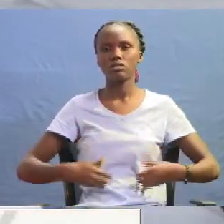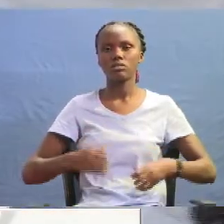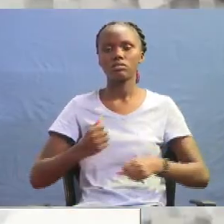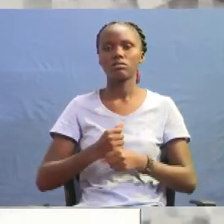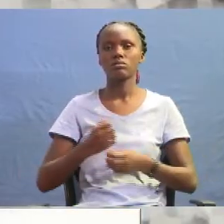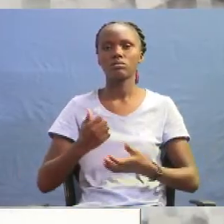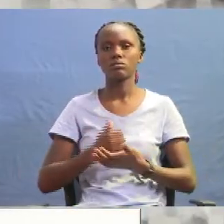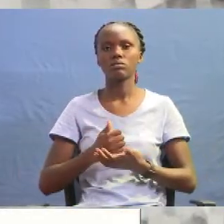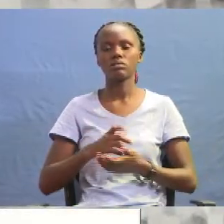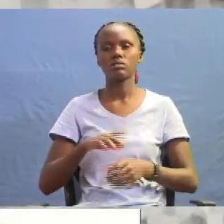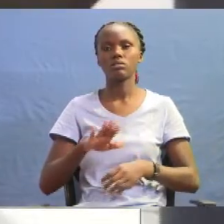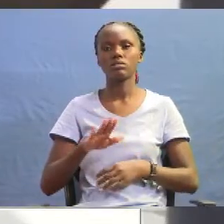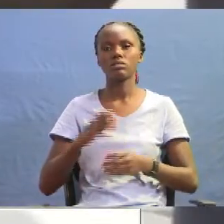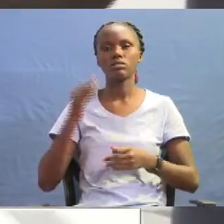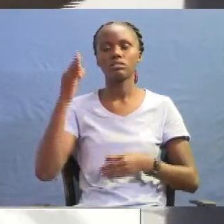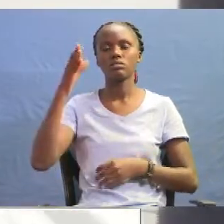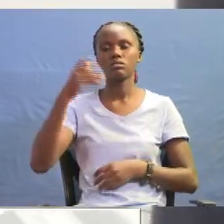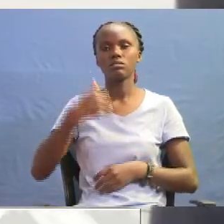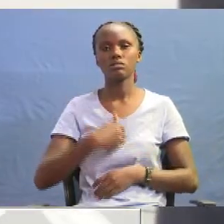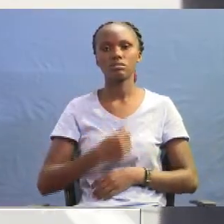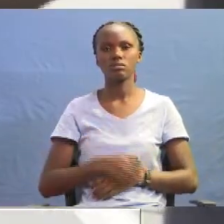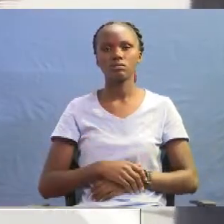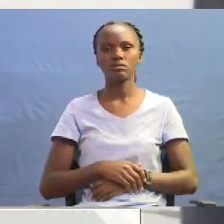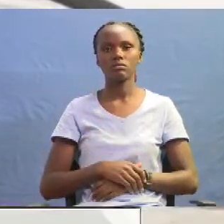involvement, and a new economic direction.